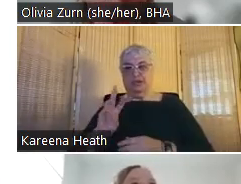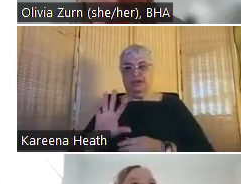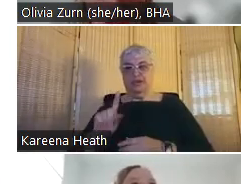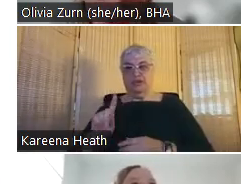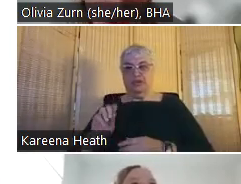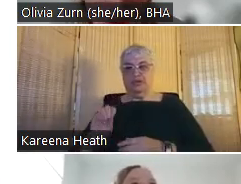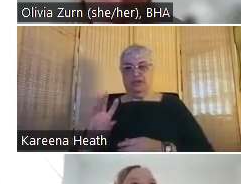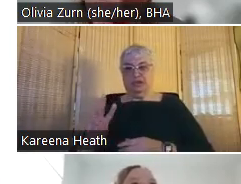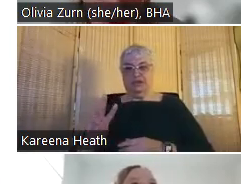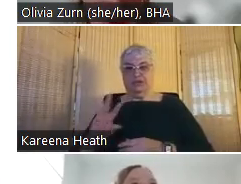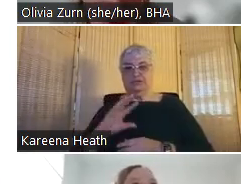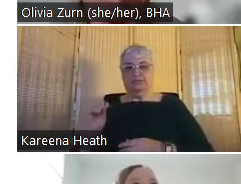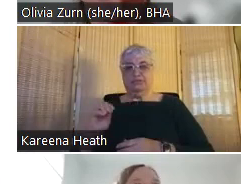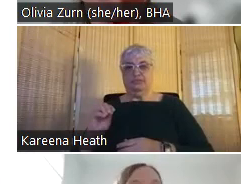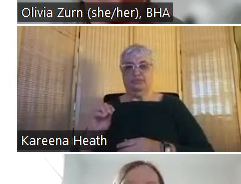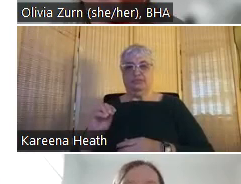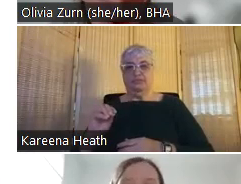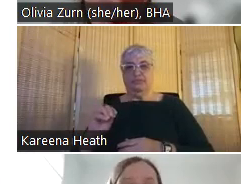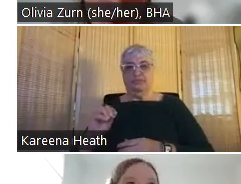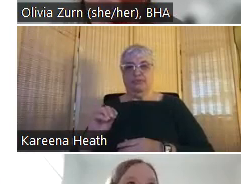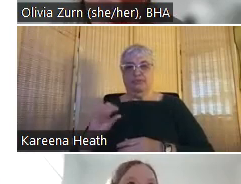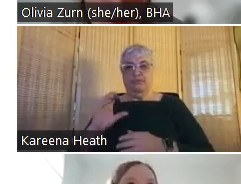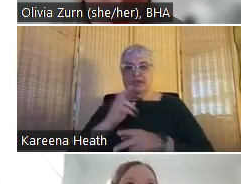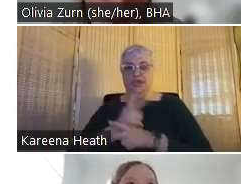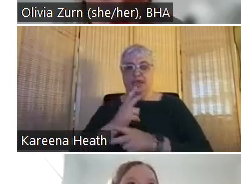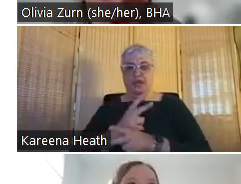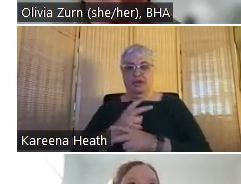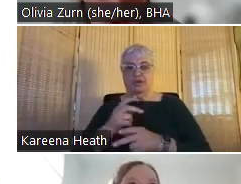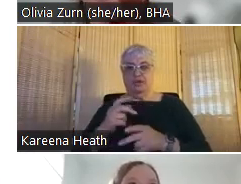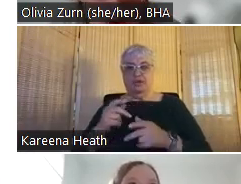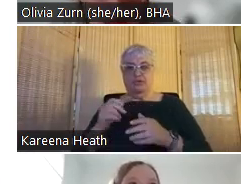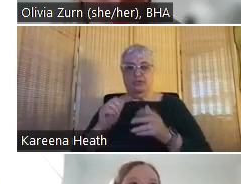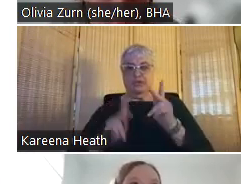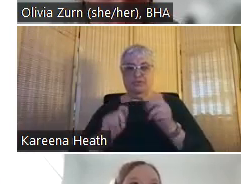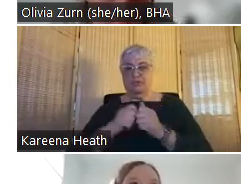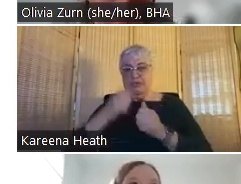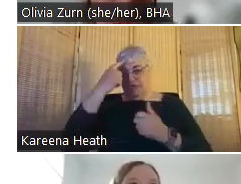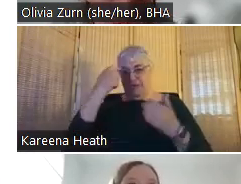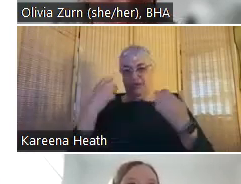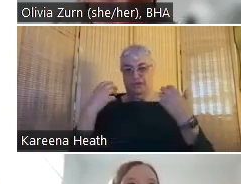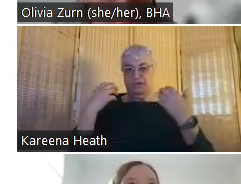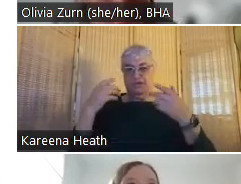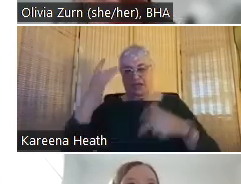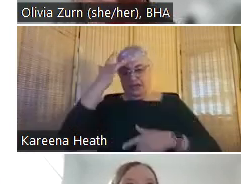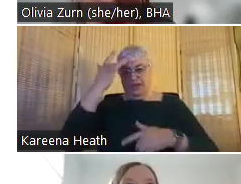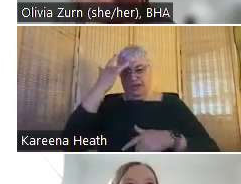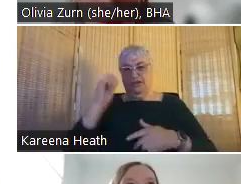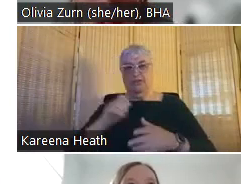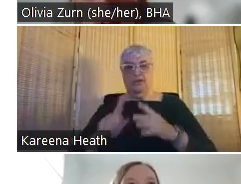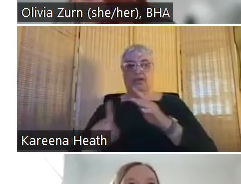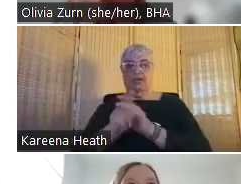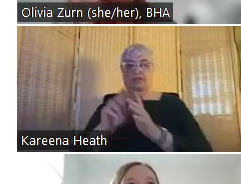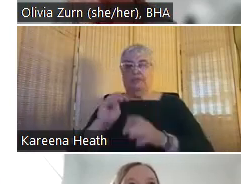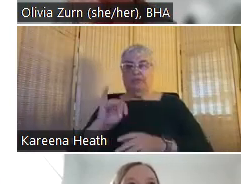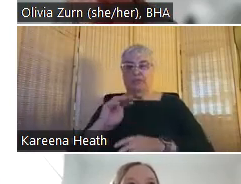2765-106, and care and treatment of persons with mental illness. They must present a minimal risk